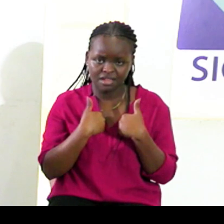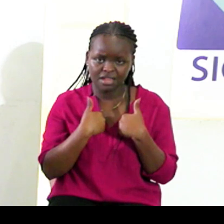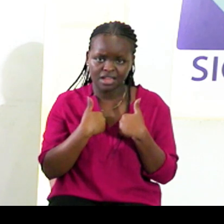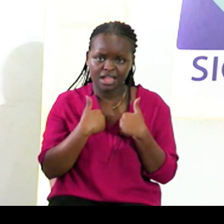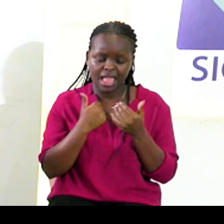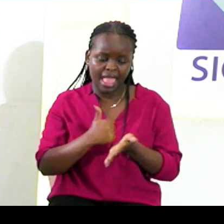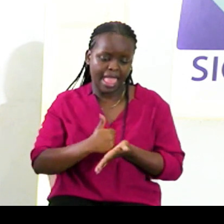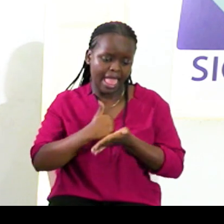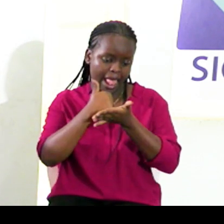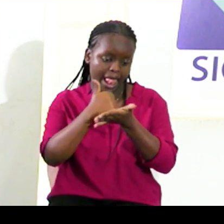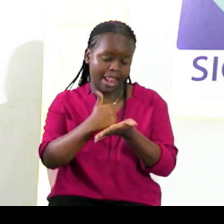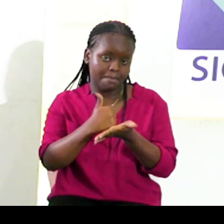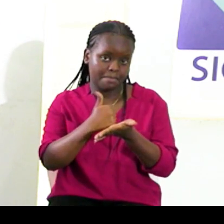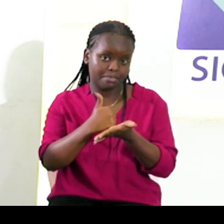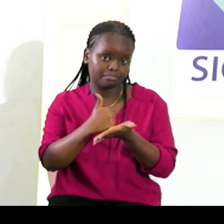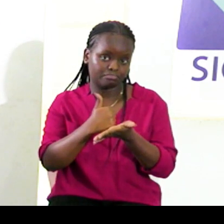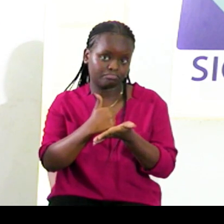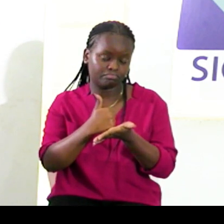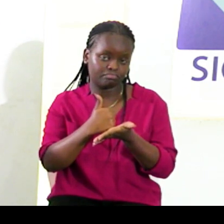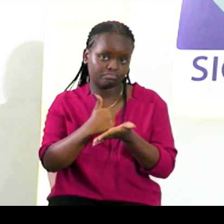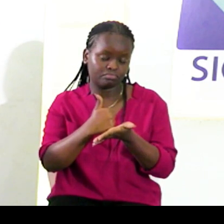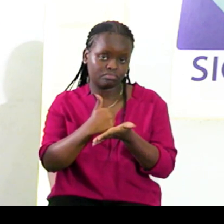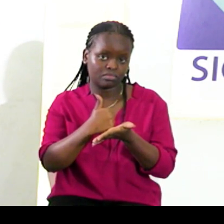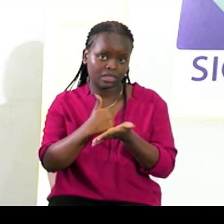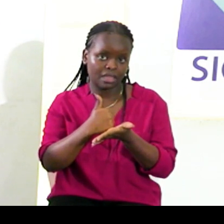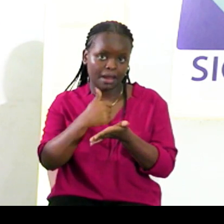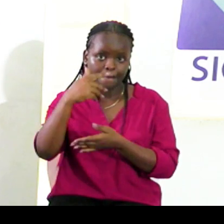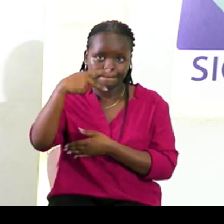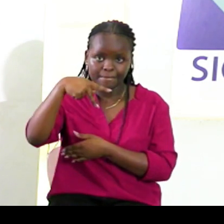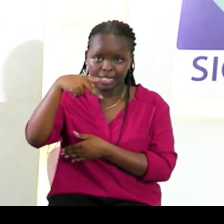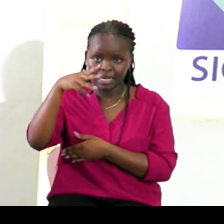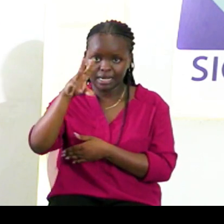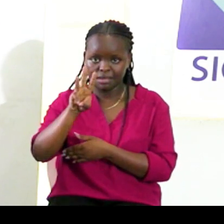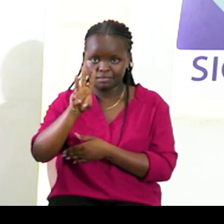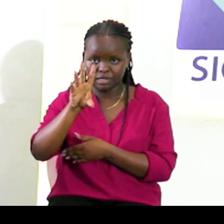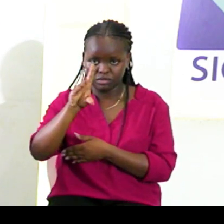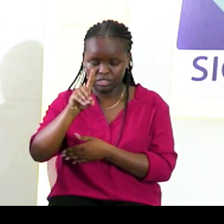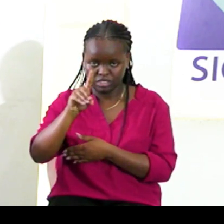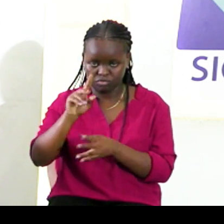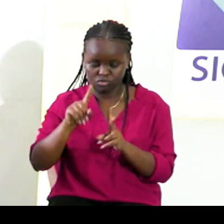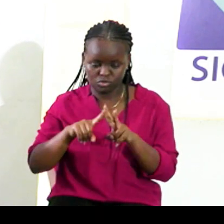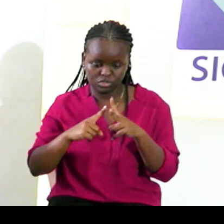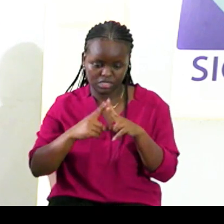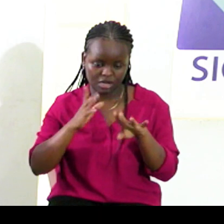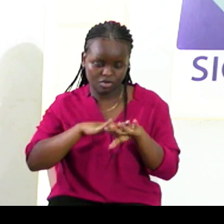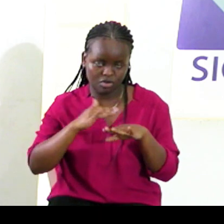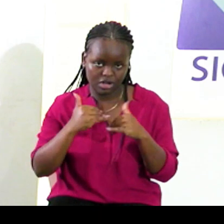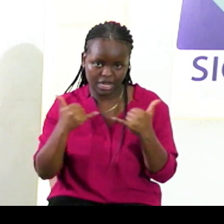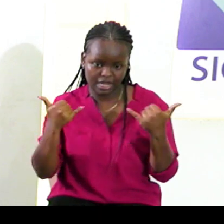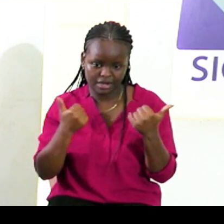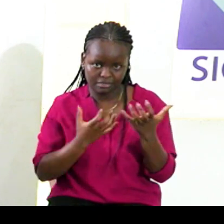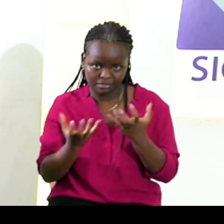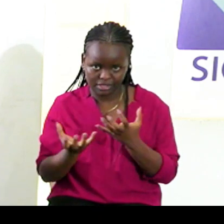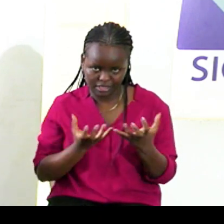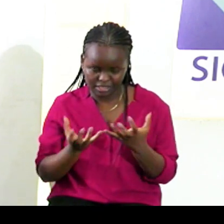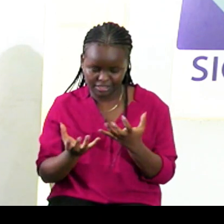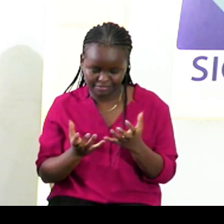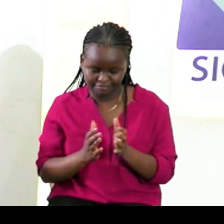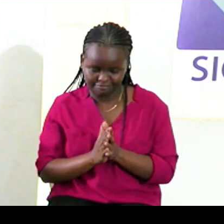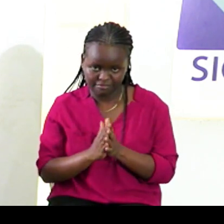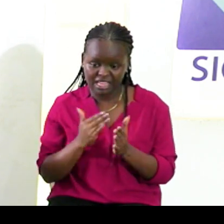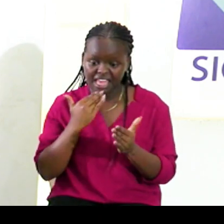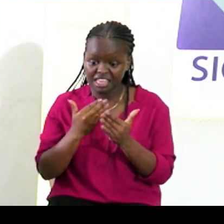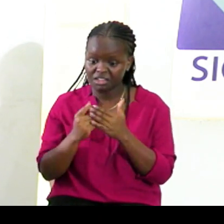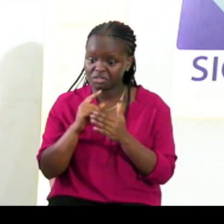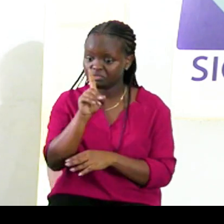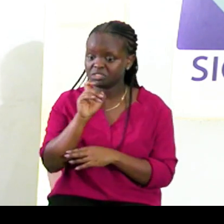online entrepreneurs with disabilities get started? Yeah, thank you for that big question. There are a